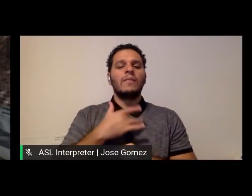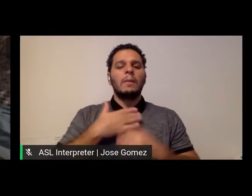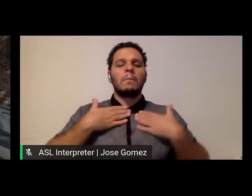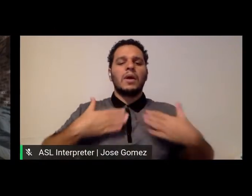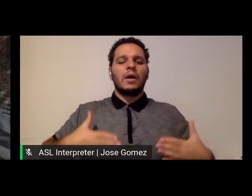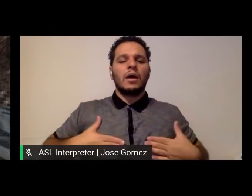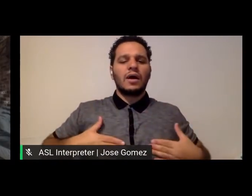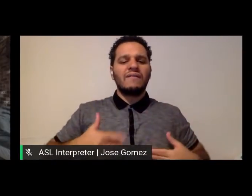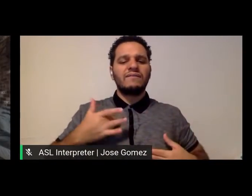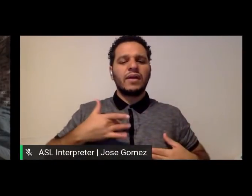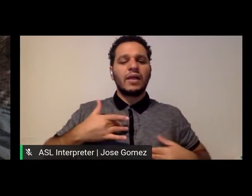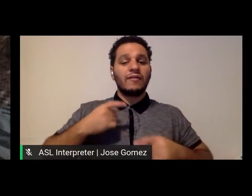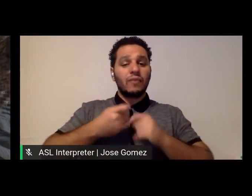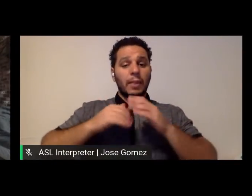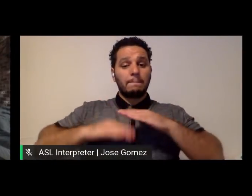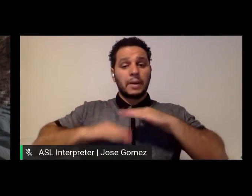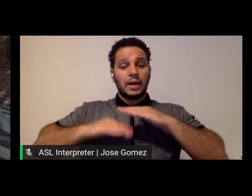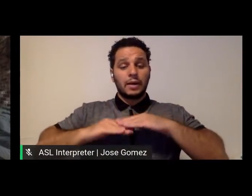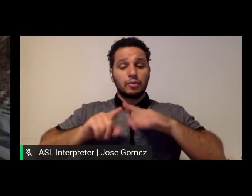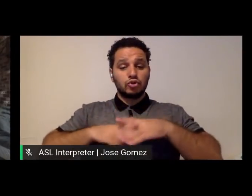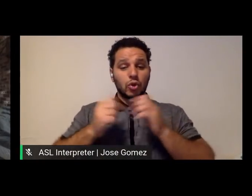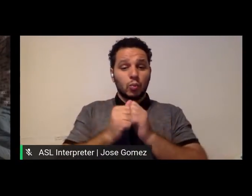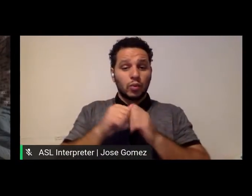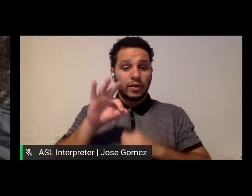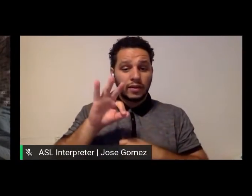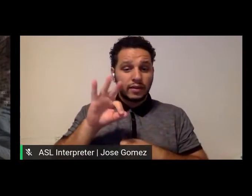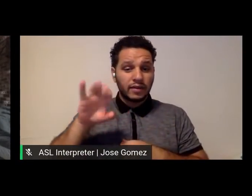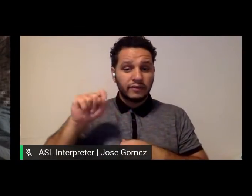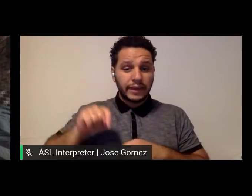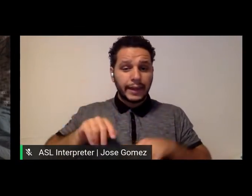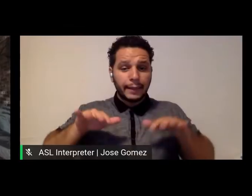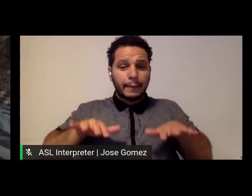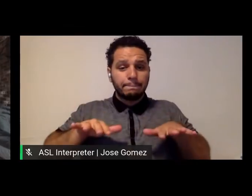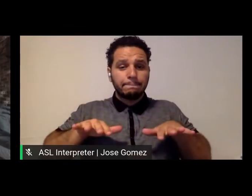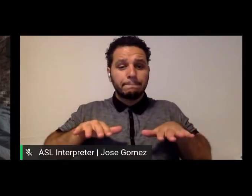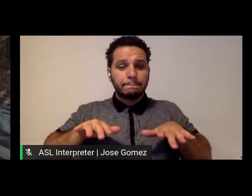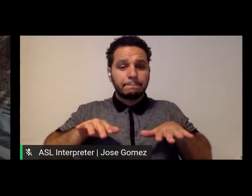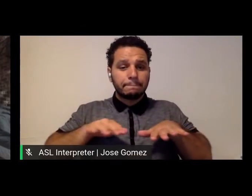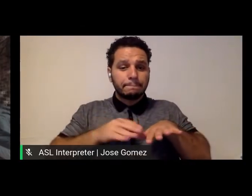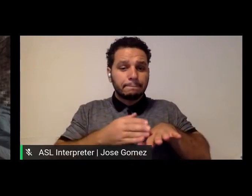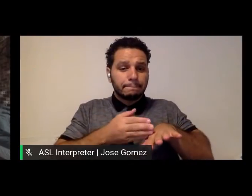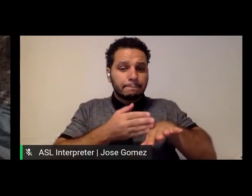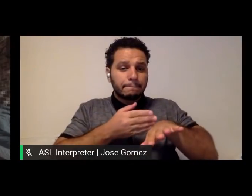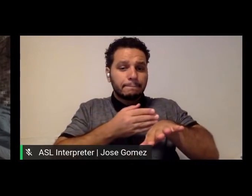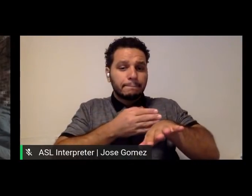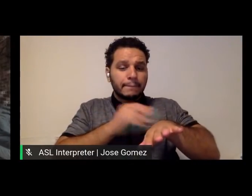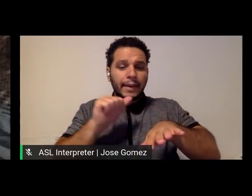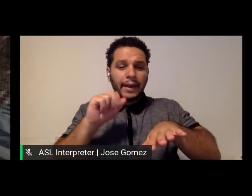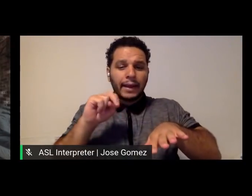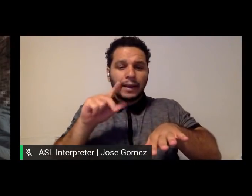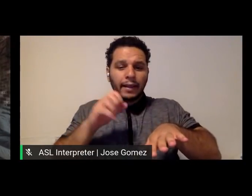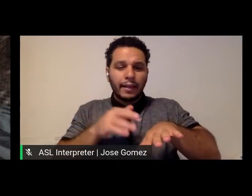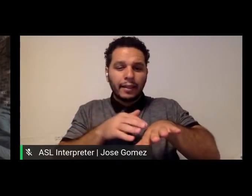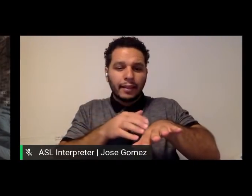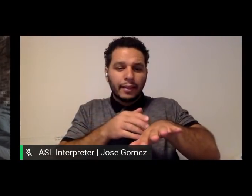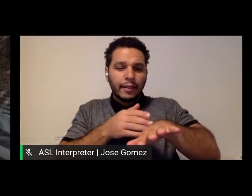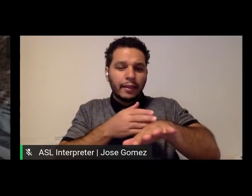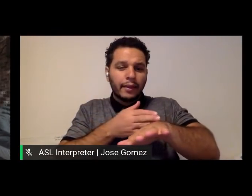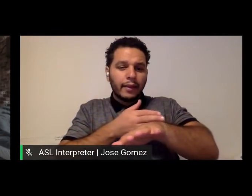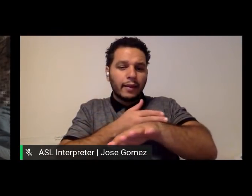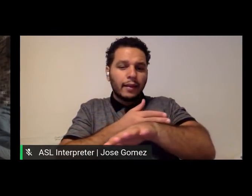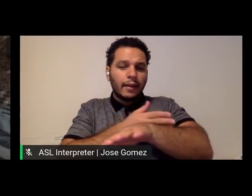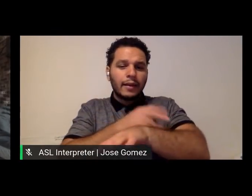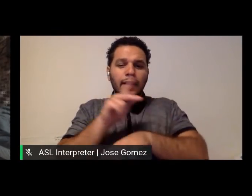the top. Start at your feet and your ankles. You can already feel your hands up to